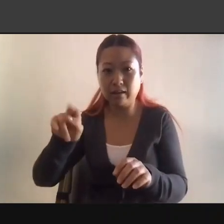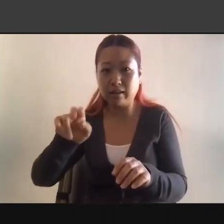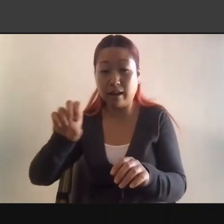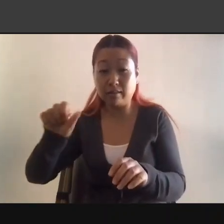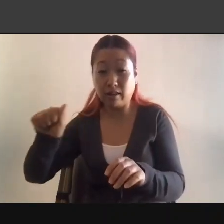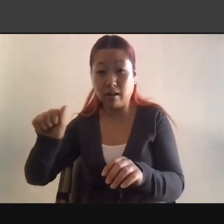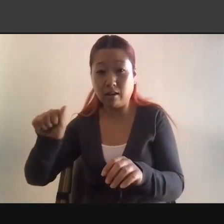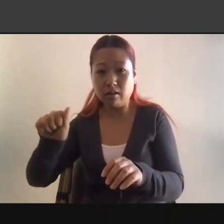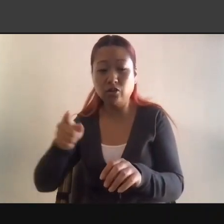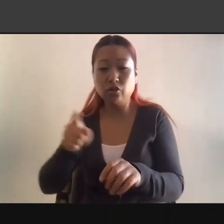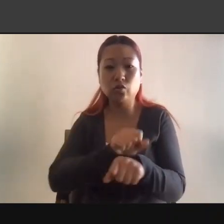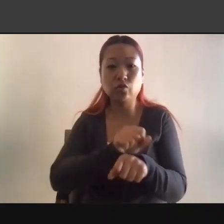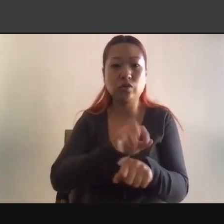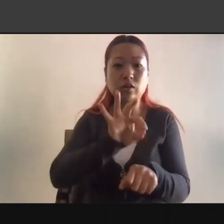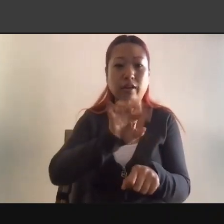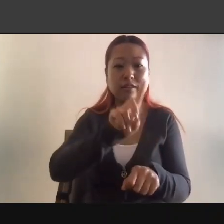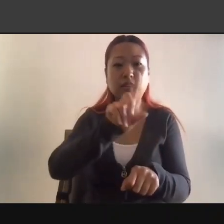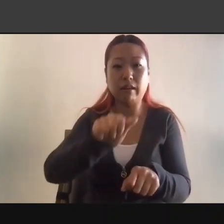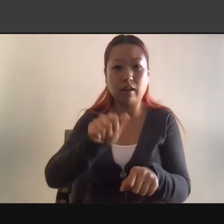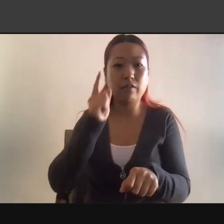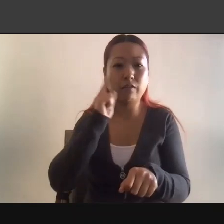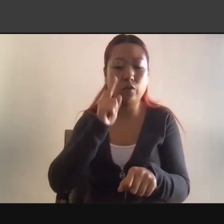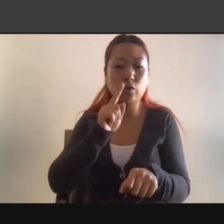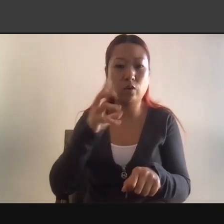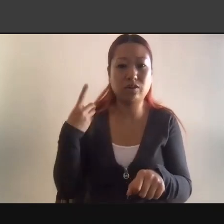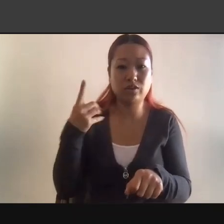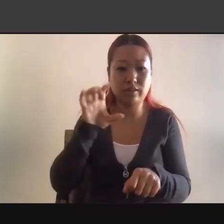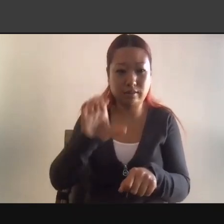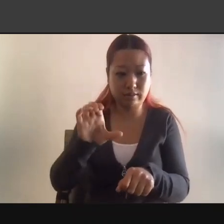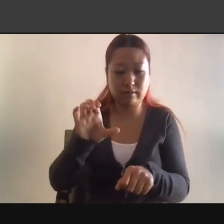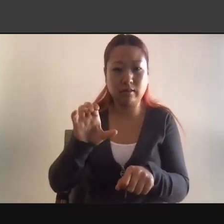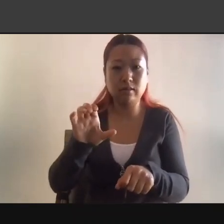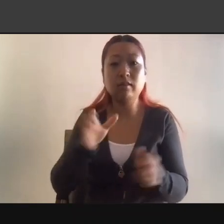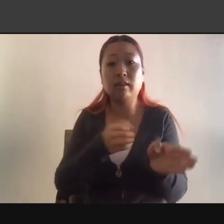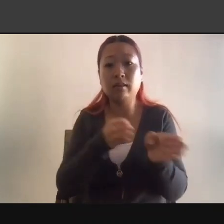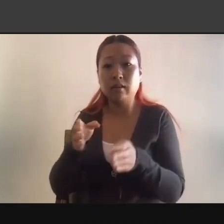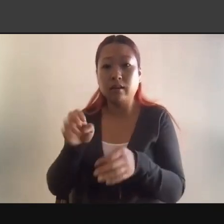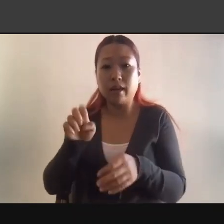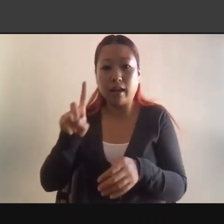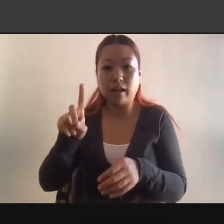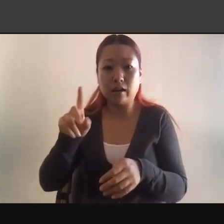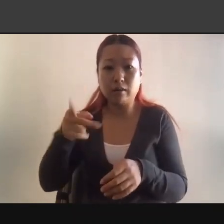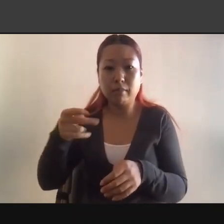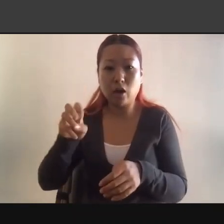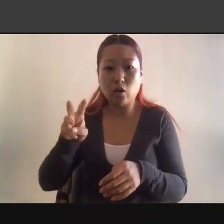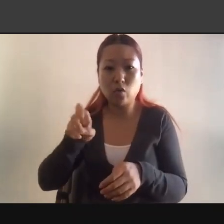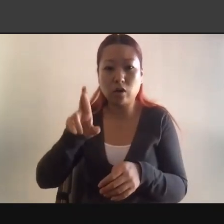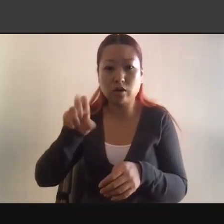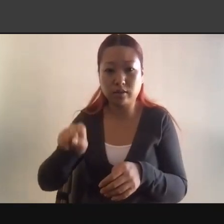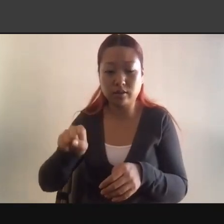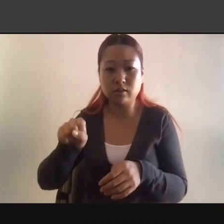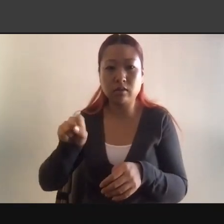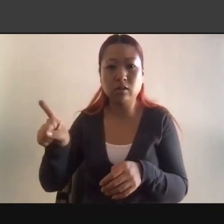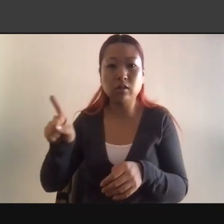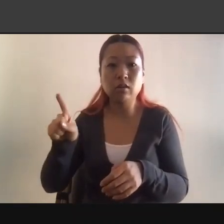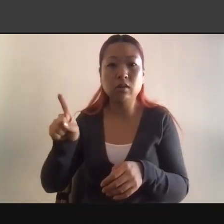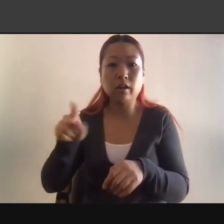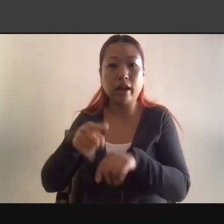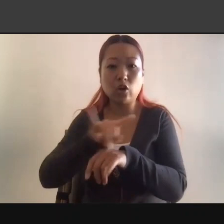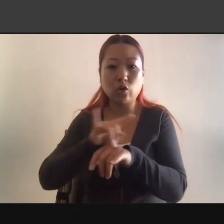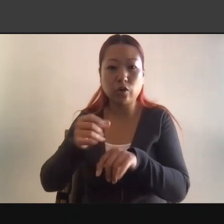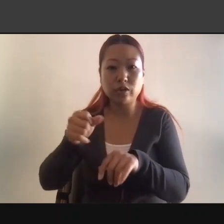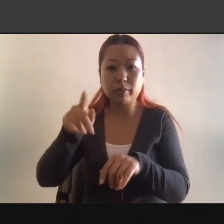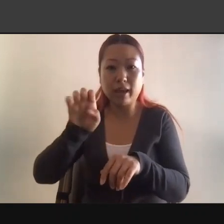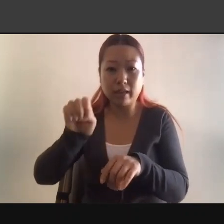Administration in Washington, D.C. Then we'll hear from Dr. Ed Powers. He serves as the director of the Aerospace Medicine